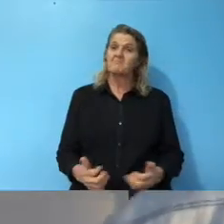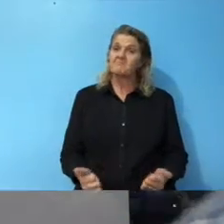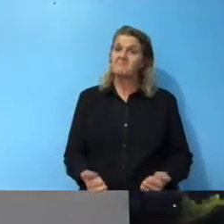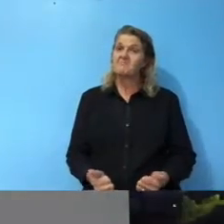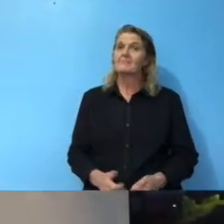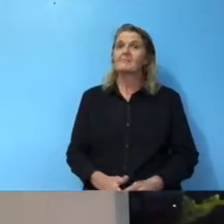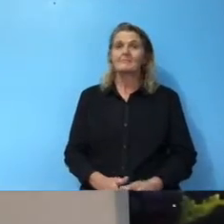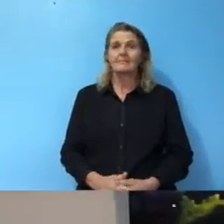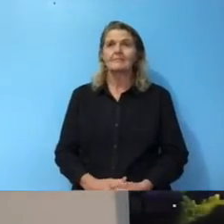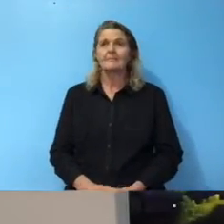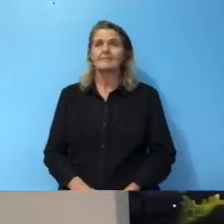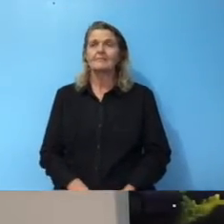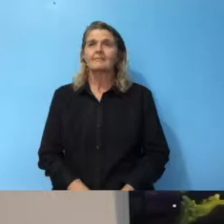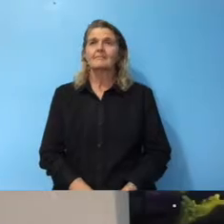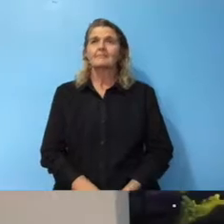Okay.